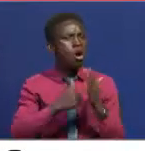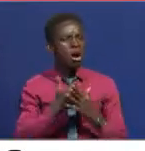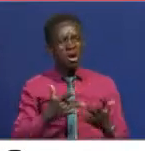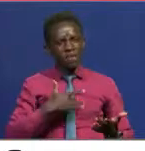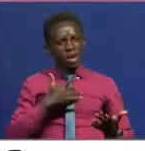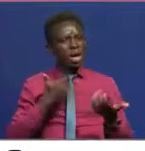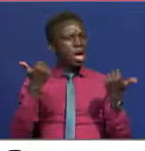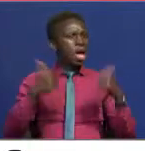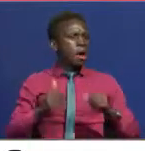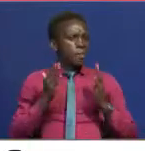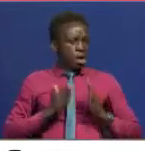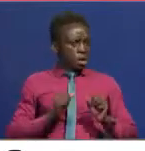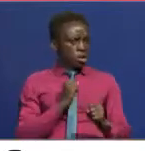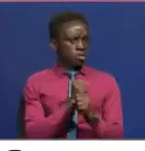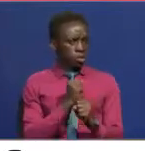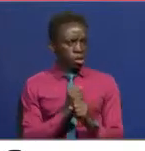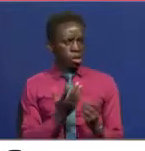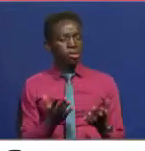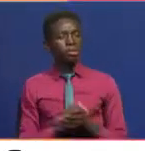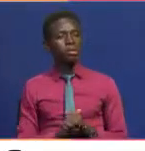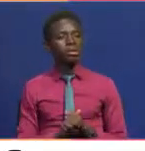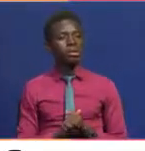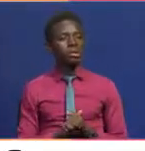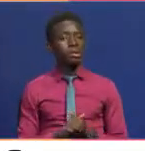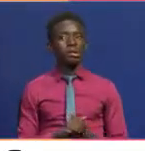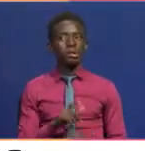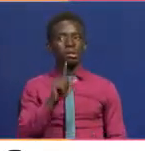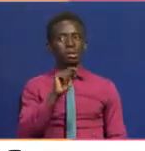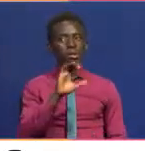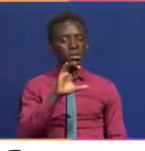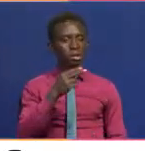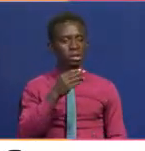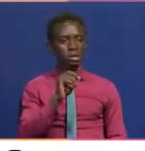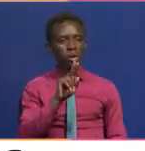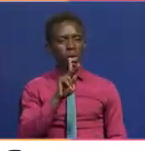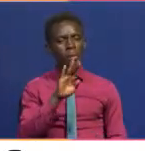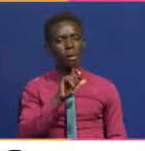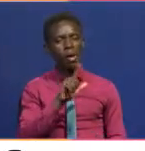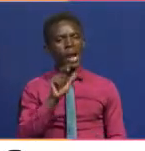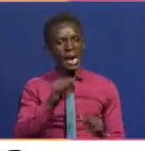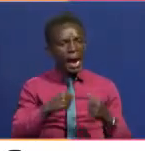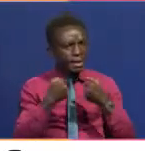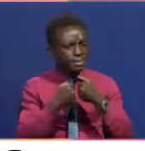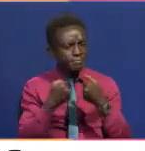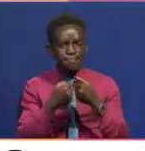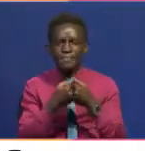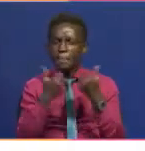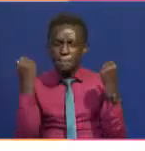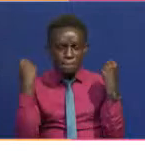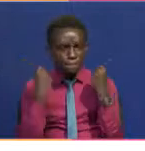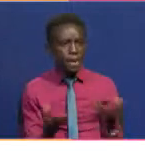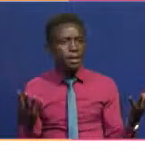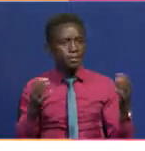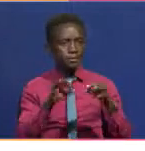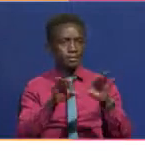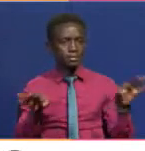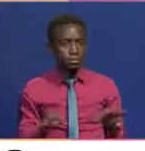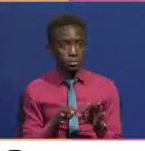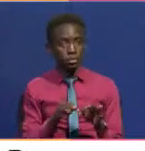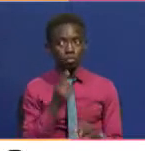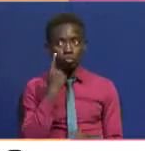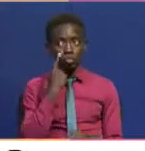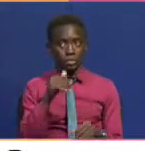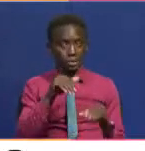do, anywhere. Yeah, so the beauty of Tchoukball is that you can play it in many fields. I think you mentioned the indoor